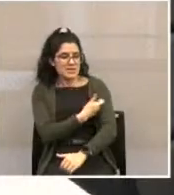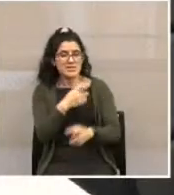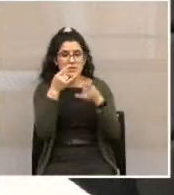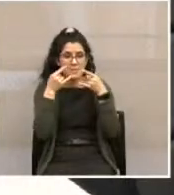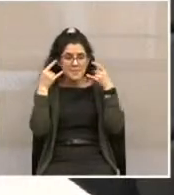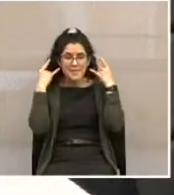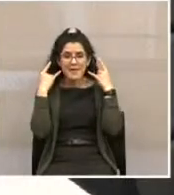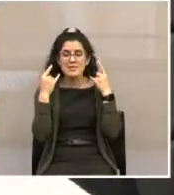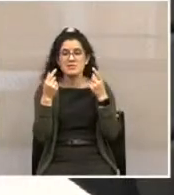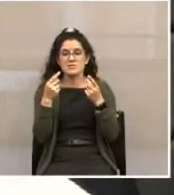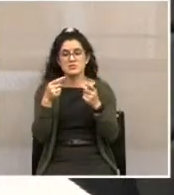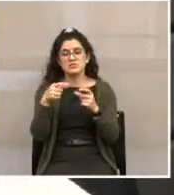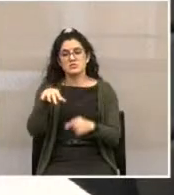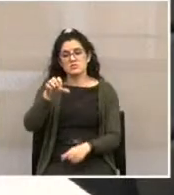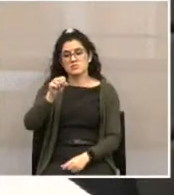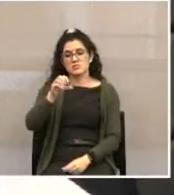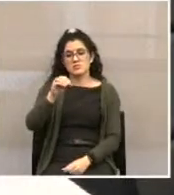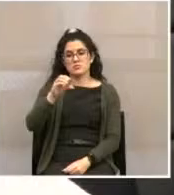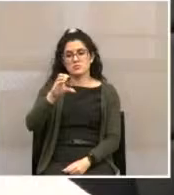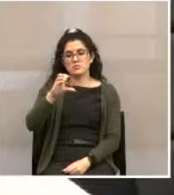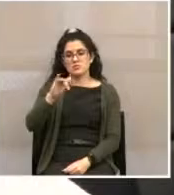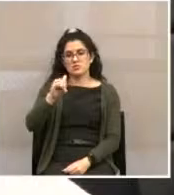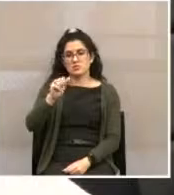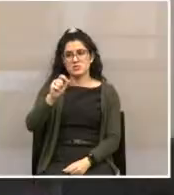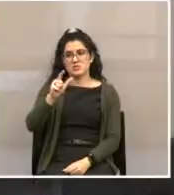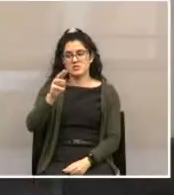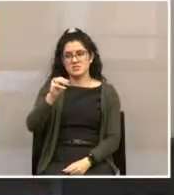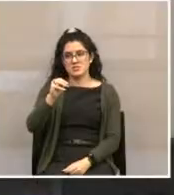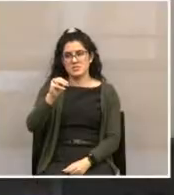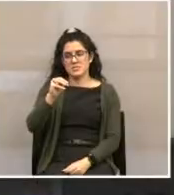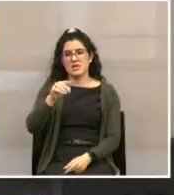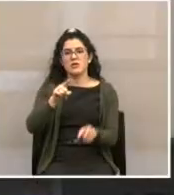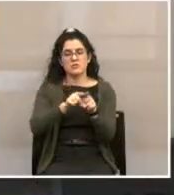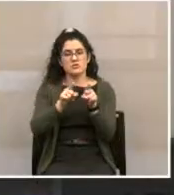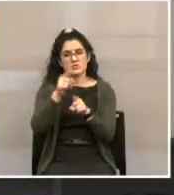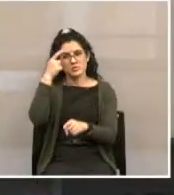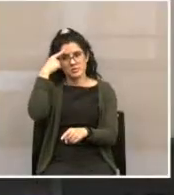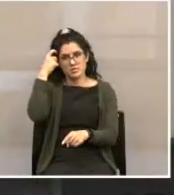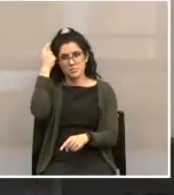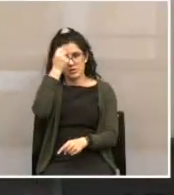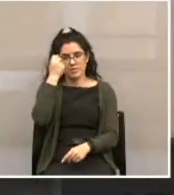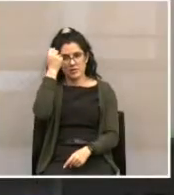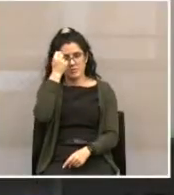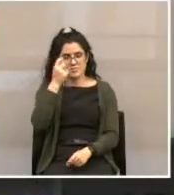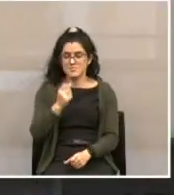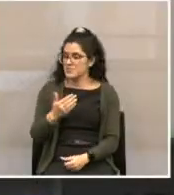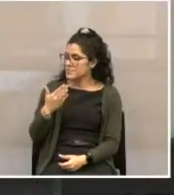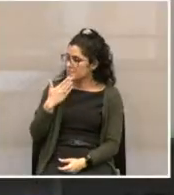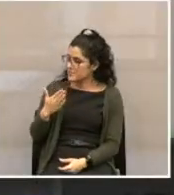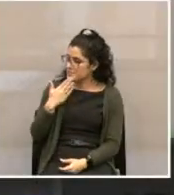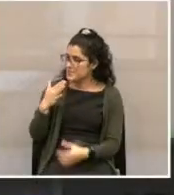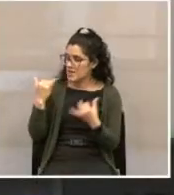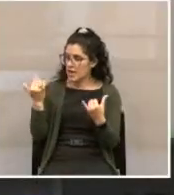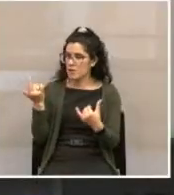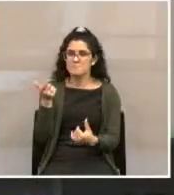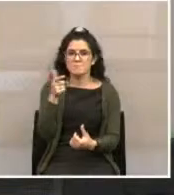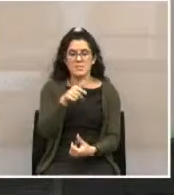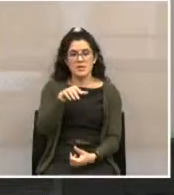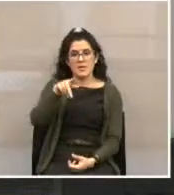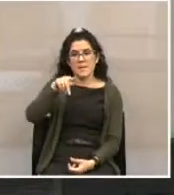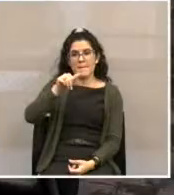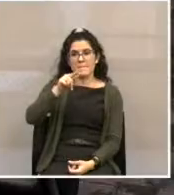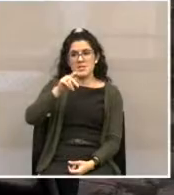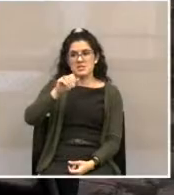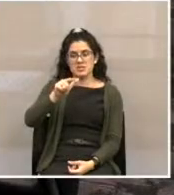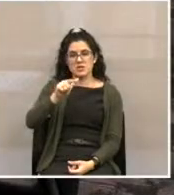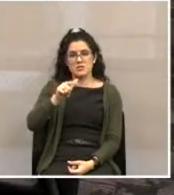masks, socialism, and other conspiracies. Thank you, Dr. Gamera. Very informative. Thank you. Mr. Patel, you are the final